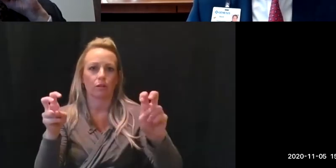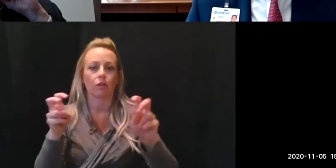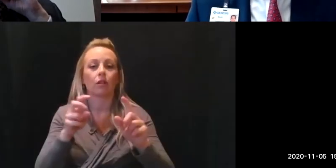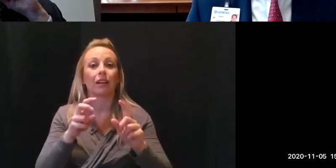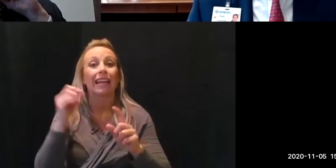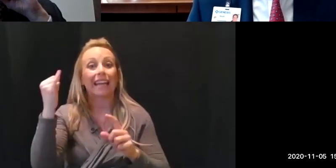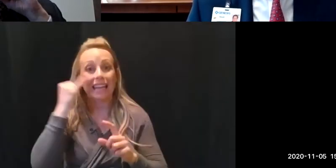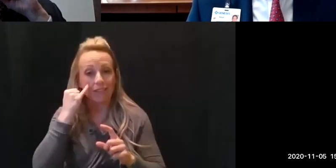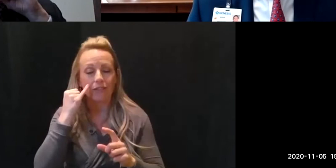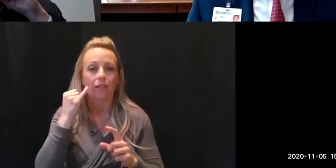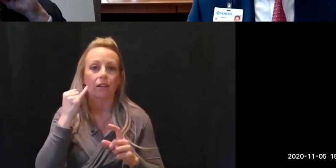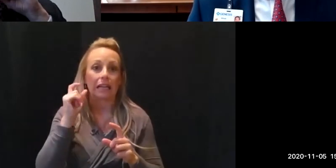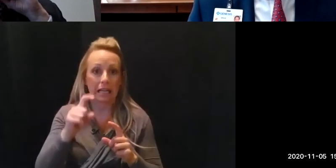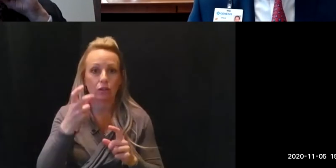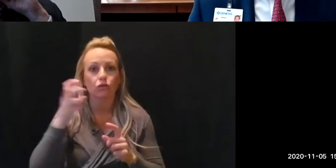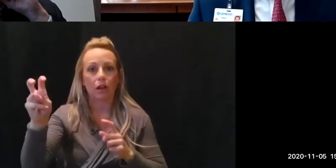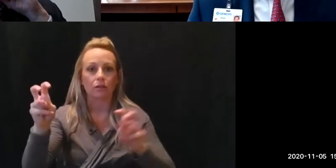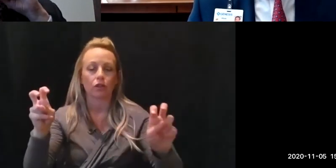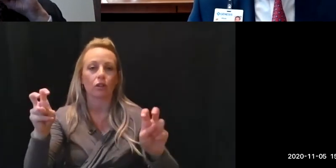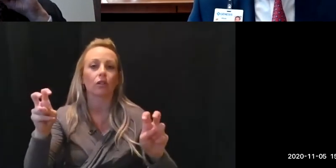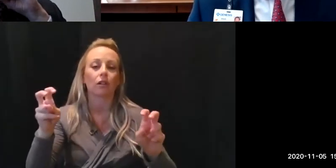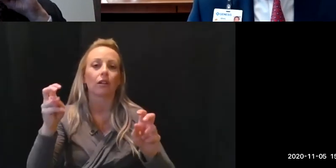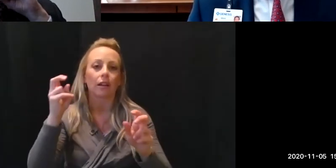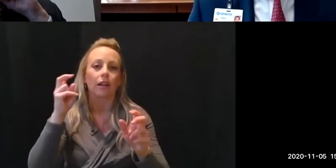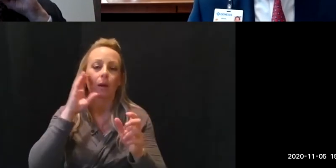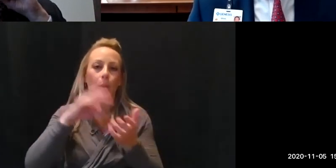out are these ICU cases when our ICU gets full.